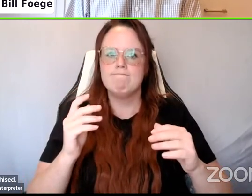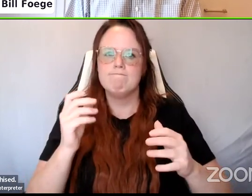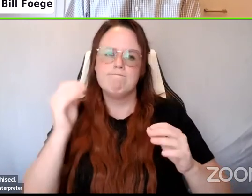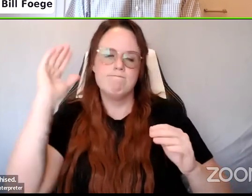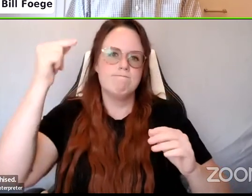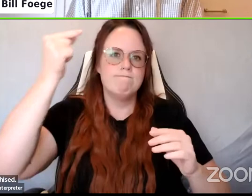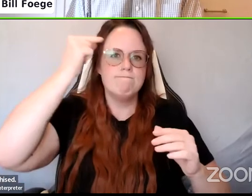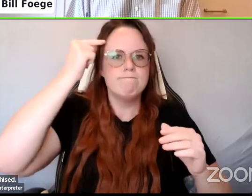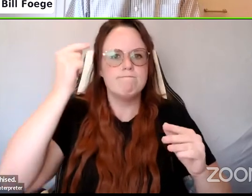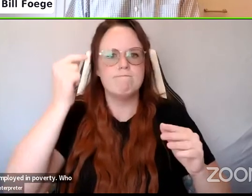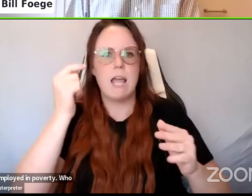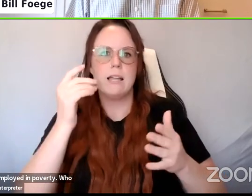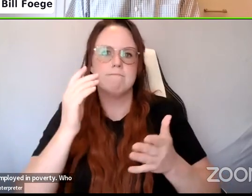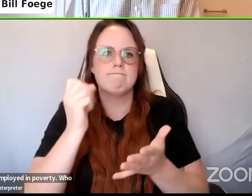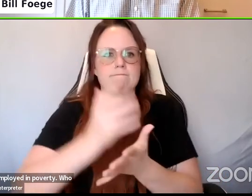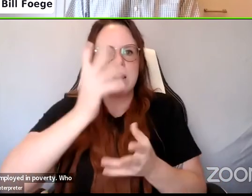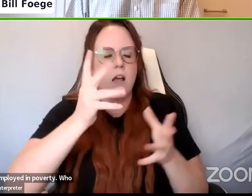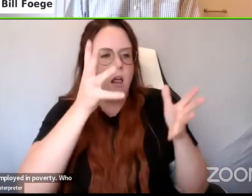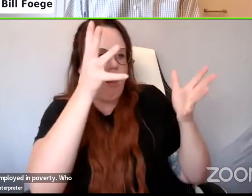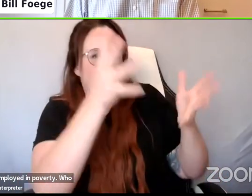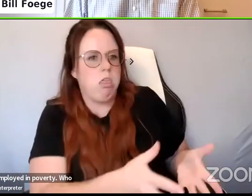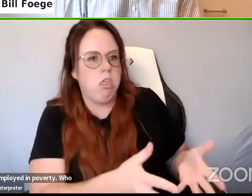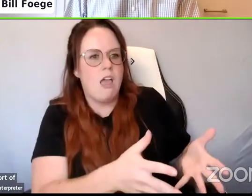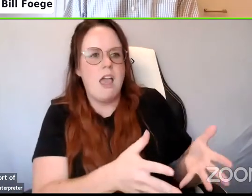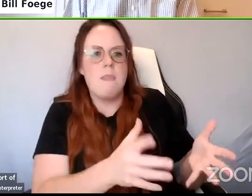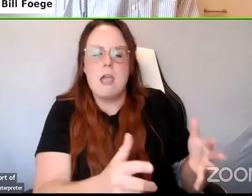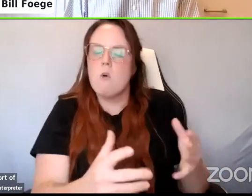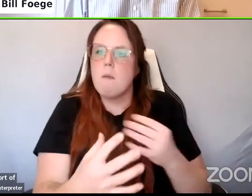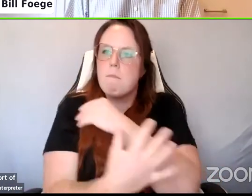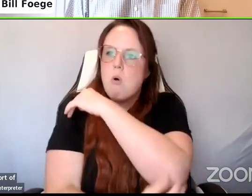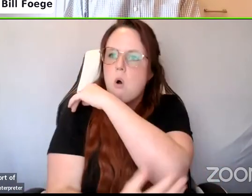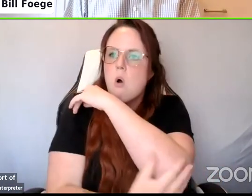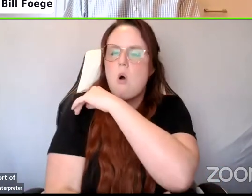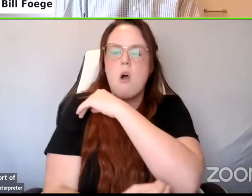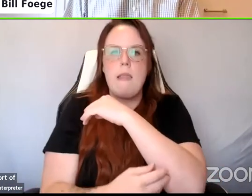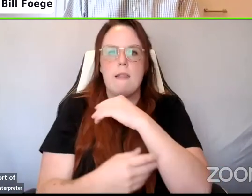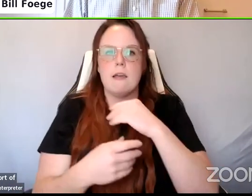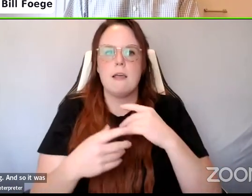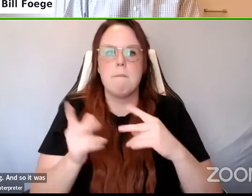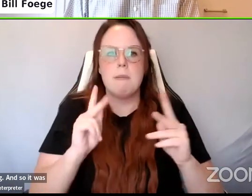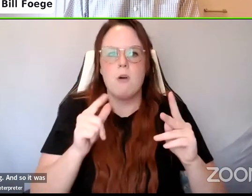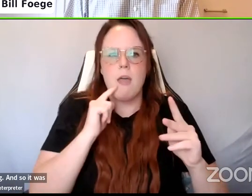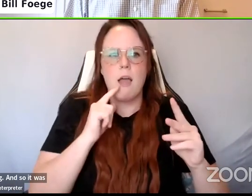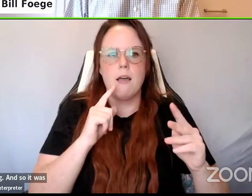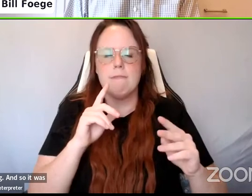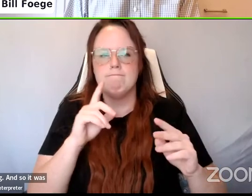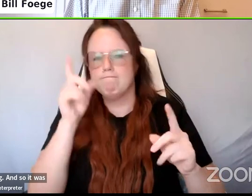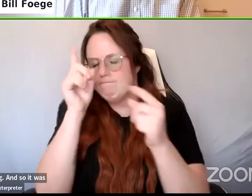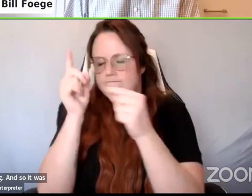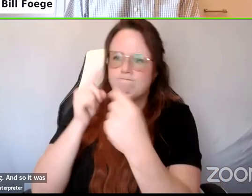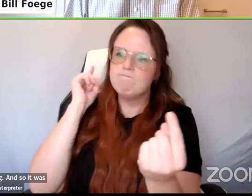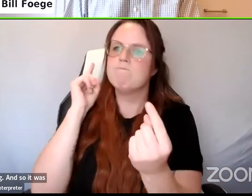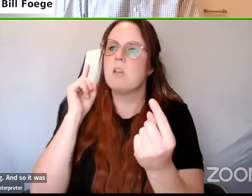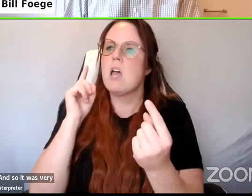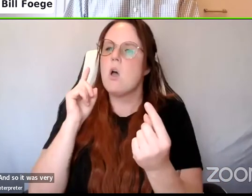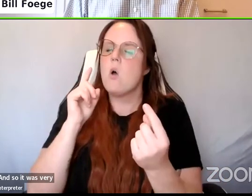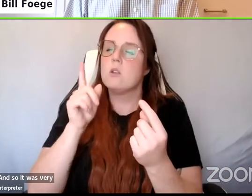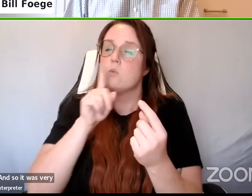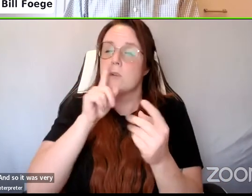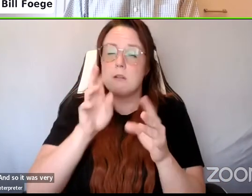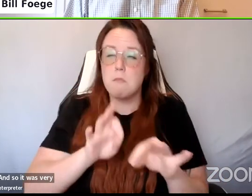who had biased it that sort of thing and so it was very important to include the